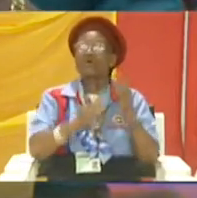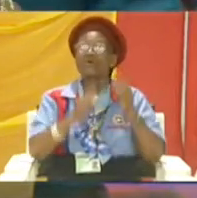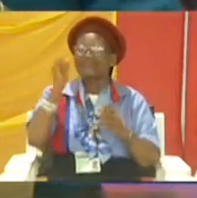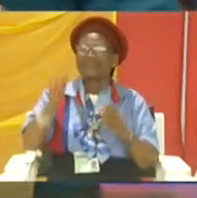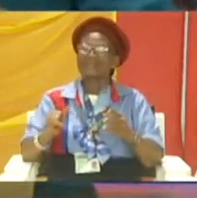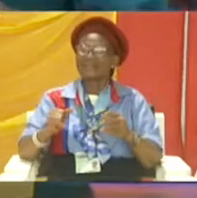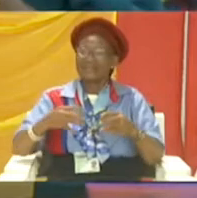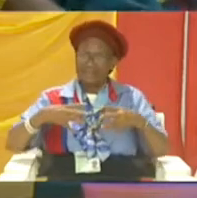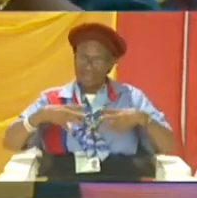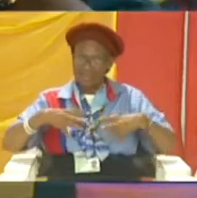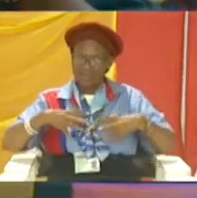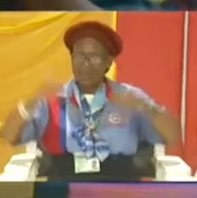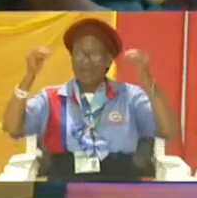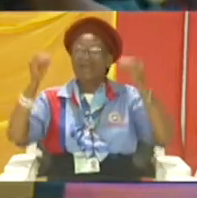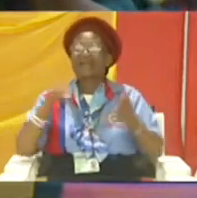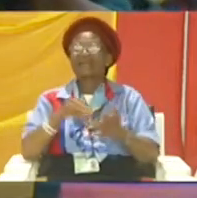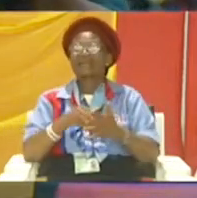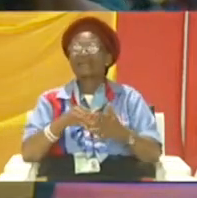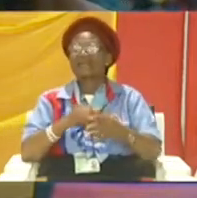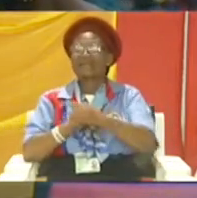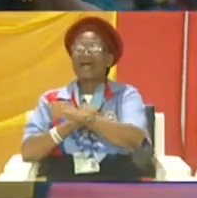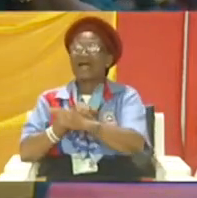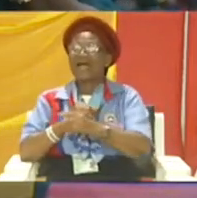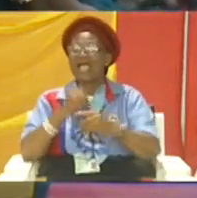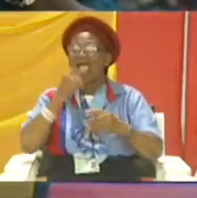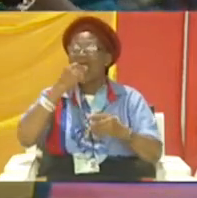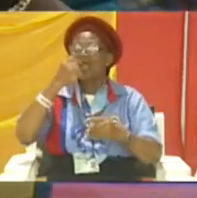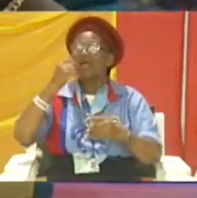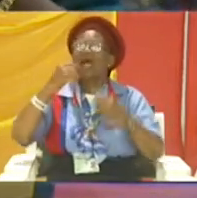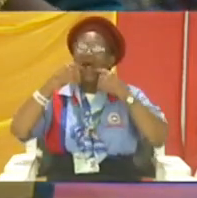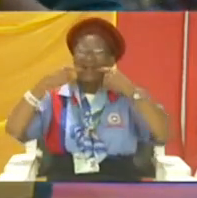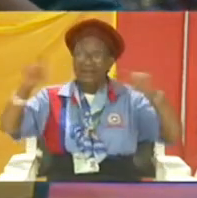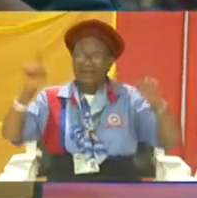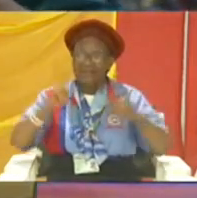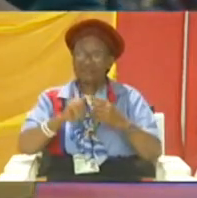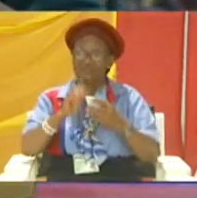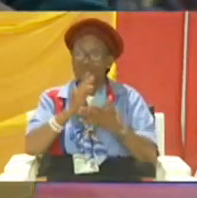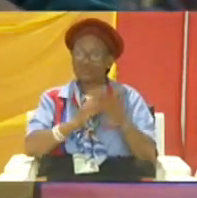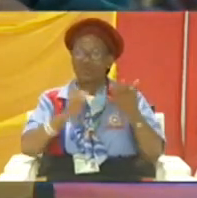again. I decree to somebody here today,